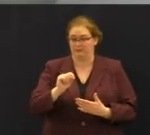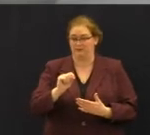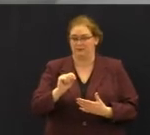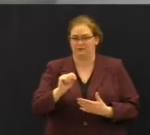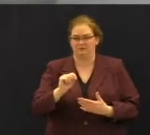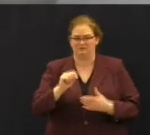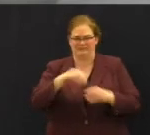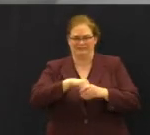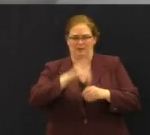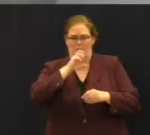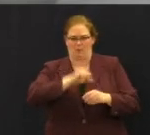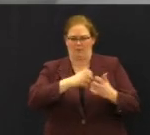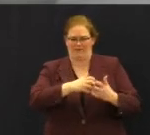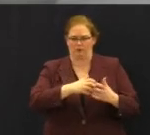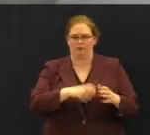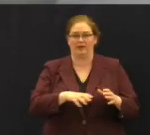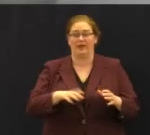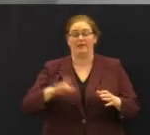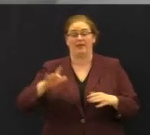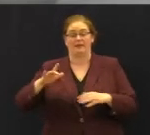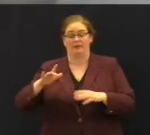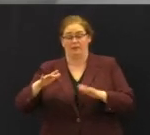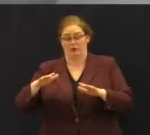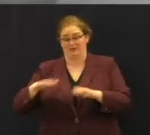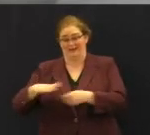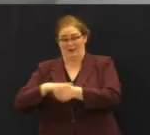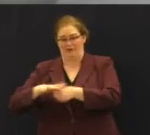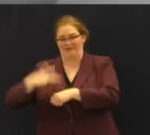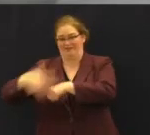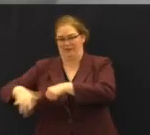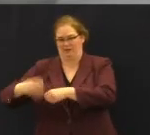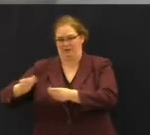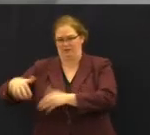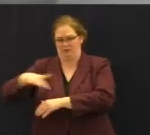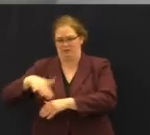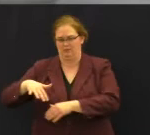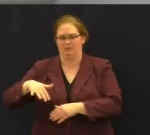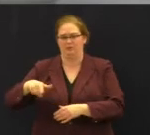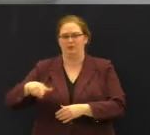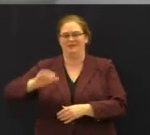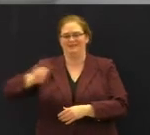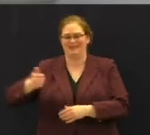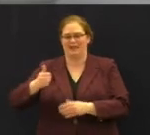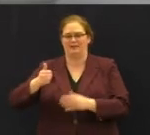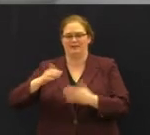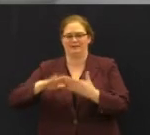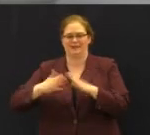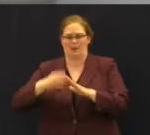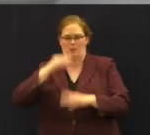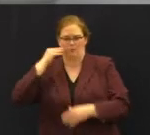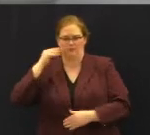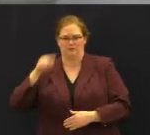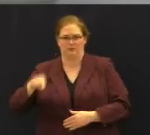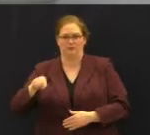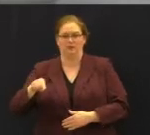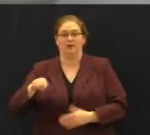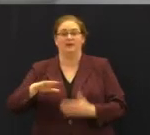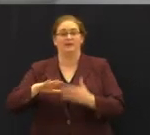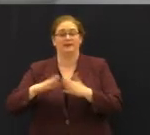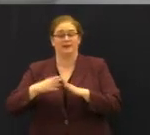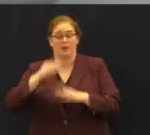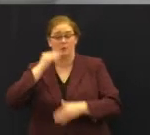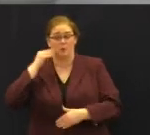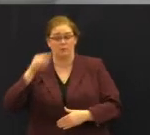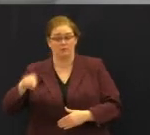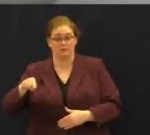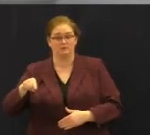old factory, and then on the vacant lot below, there'll be 10 townhomes. And the 10 townhome piece, part of this project, will